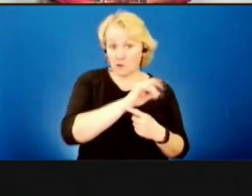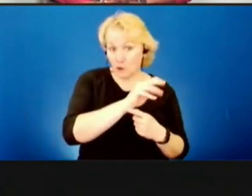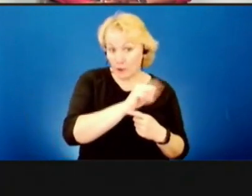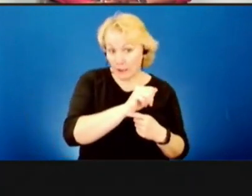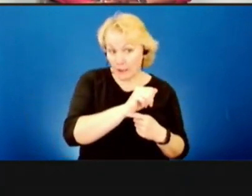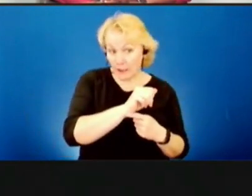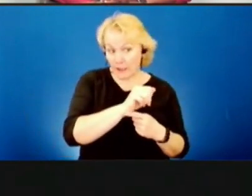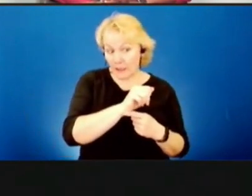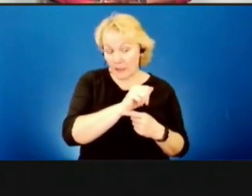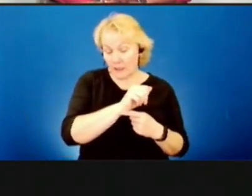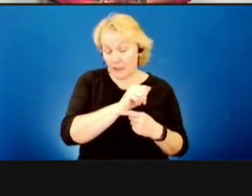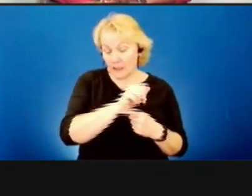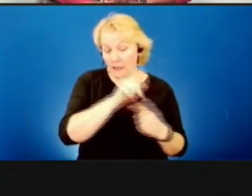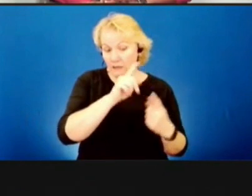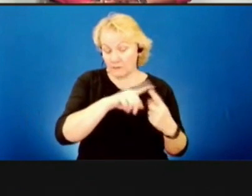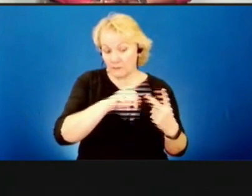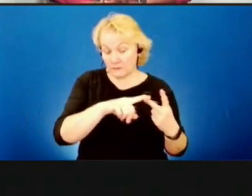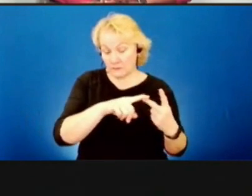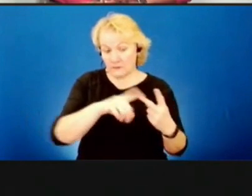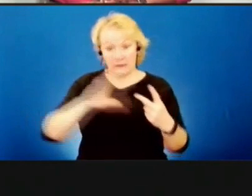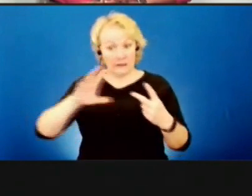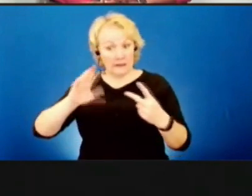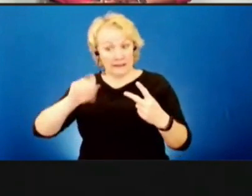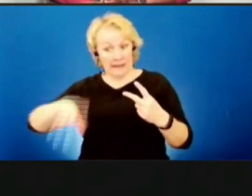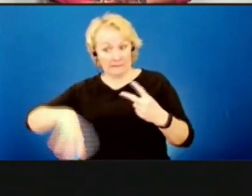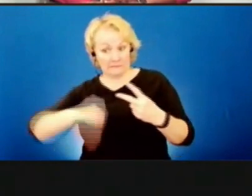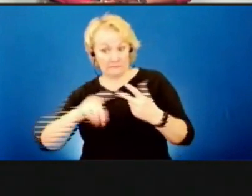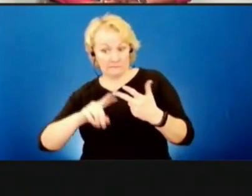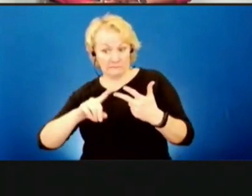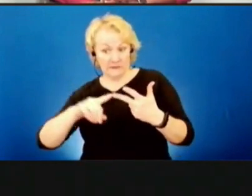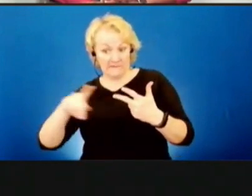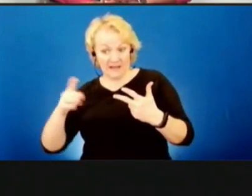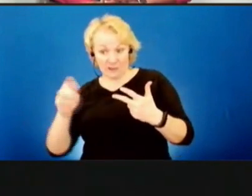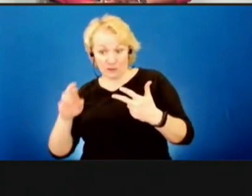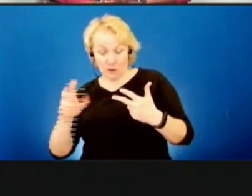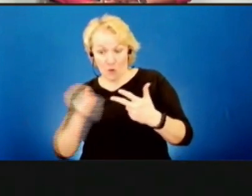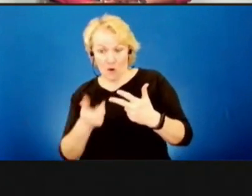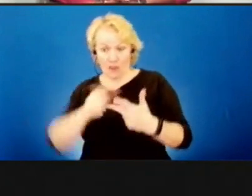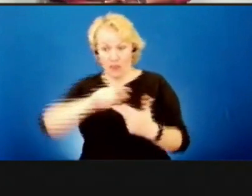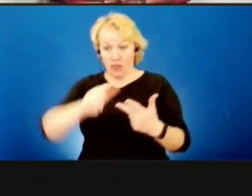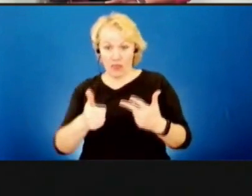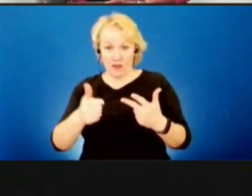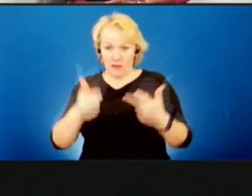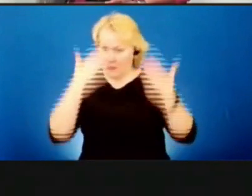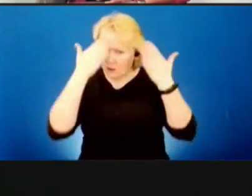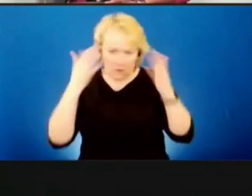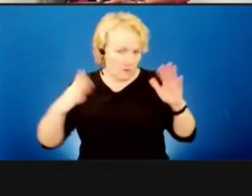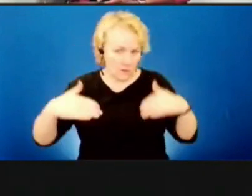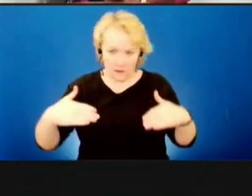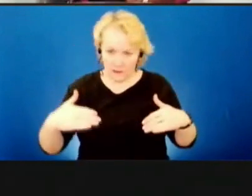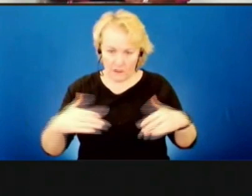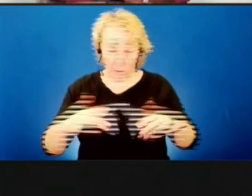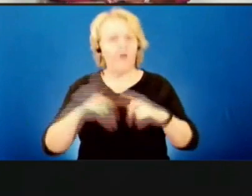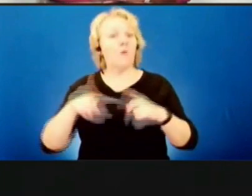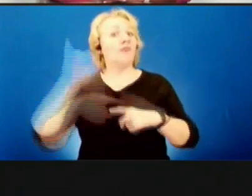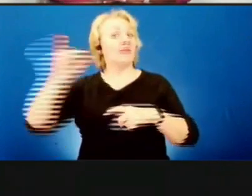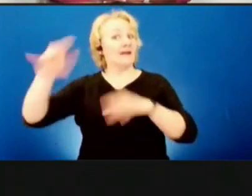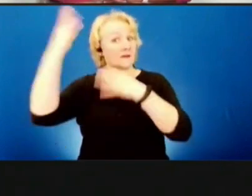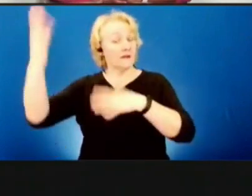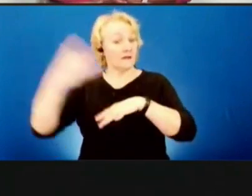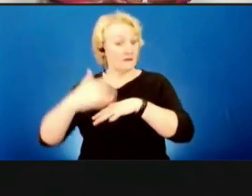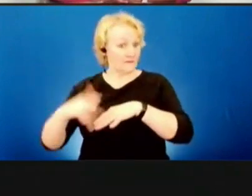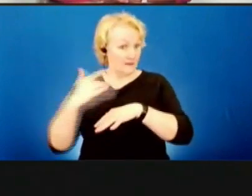Pfizer booster, or whether or not you received Pfizer, if you could get the Moderna booster. So we just don't have that guidance yet, but when that comes around